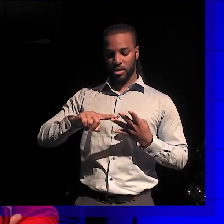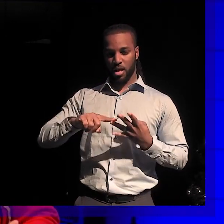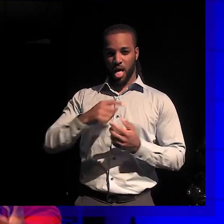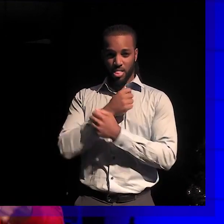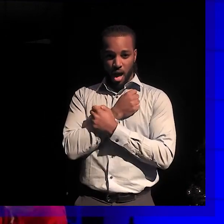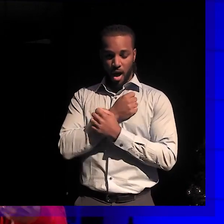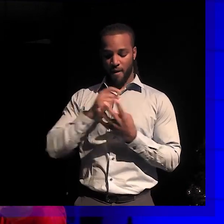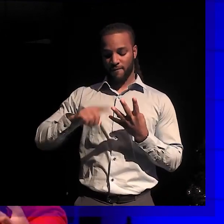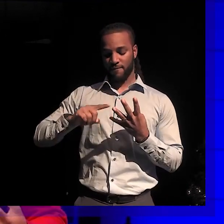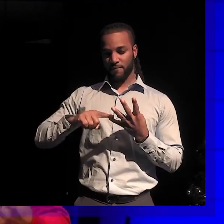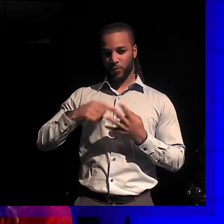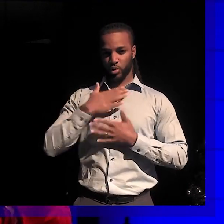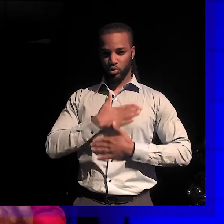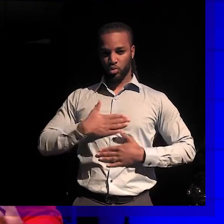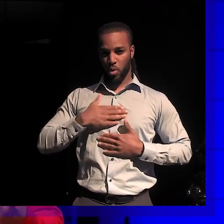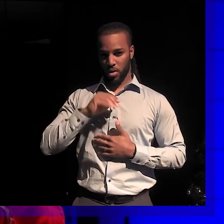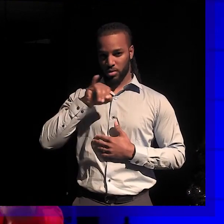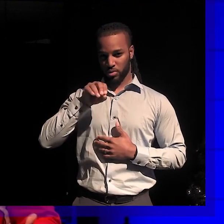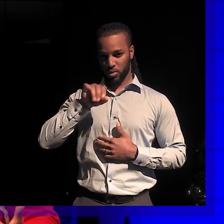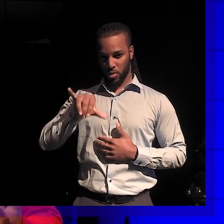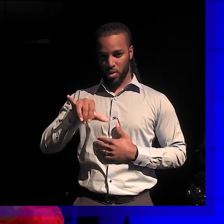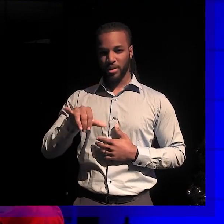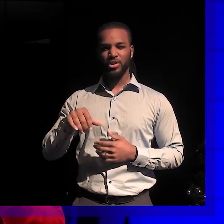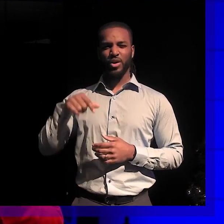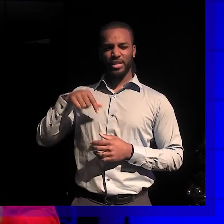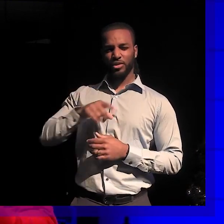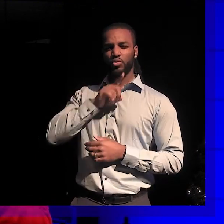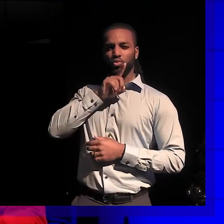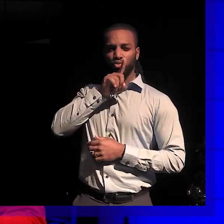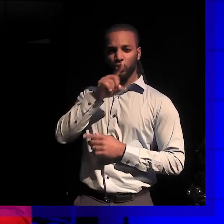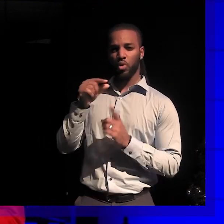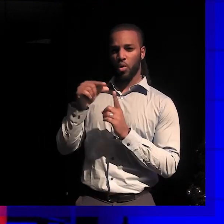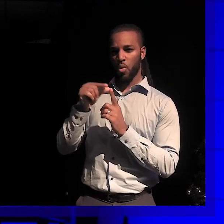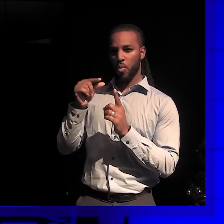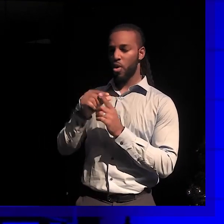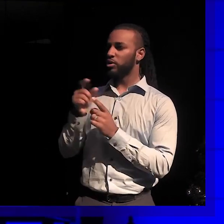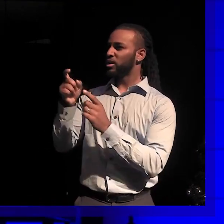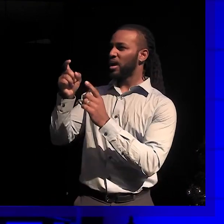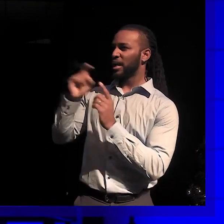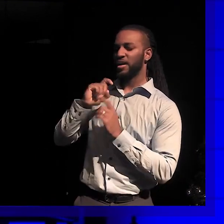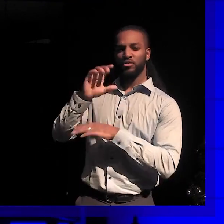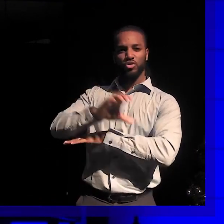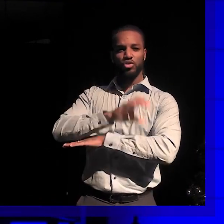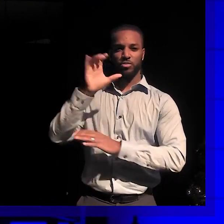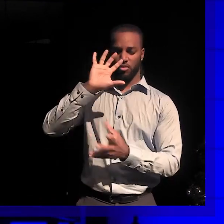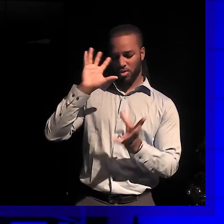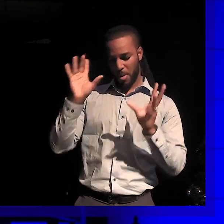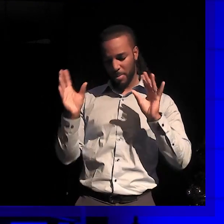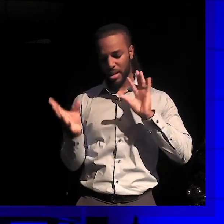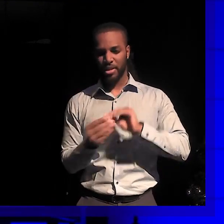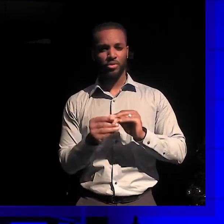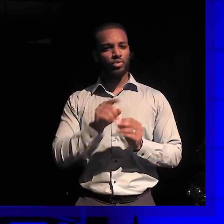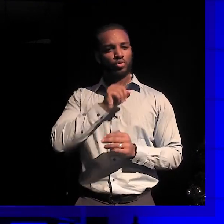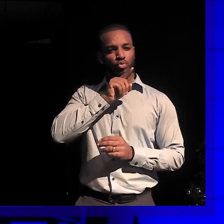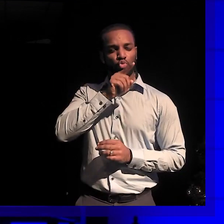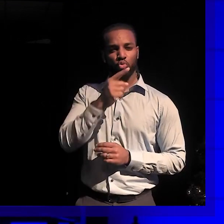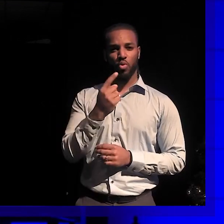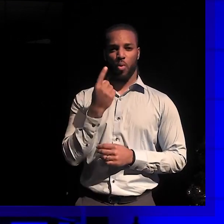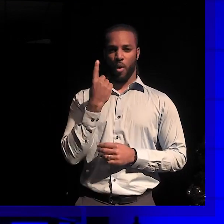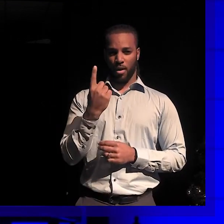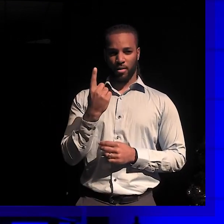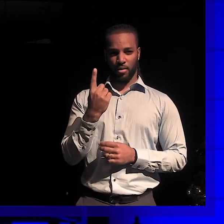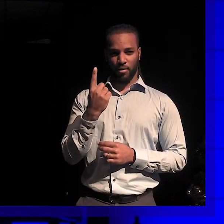and joy. And these four words are the true words, are the true gifts of Christmas, culminating in the true one